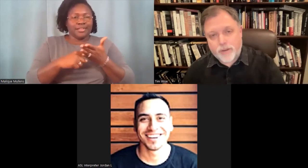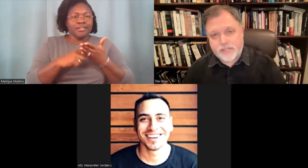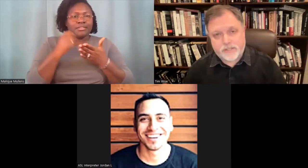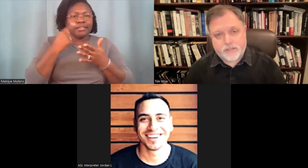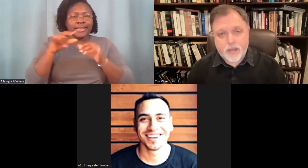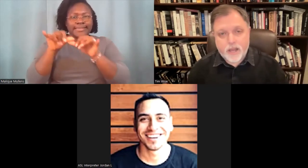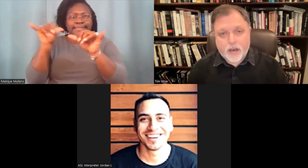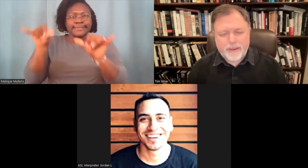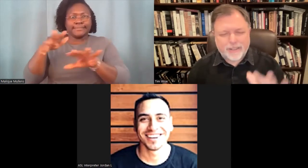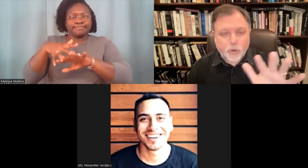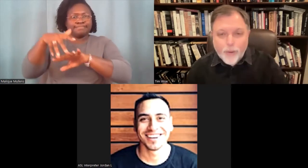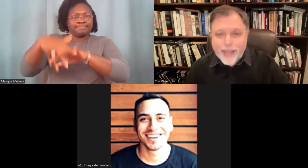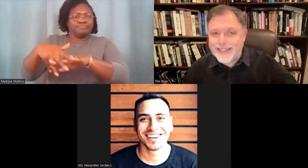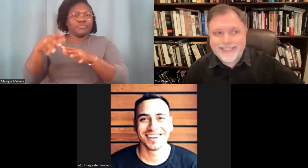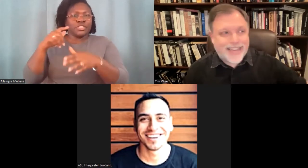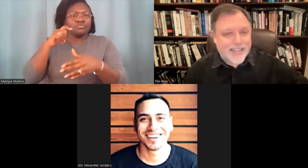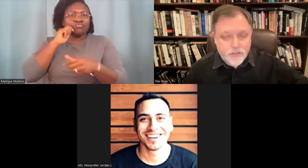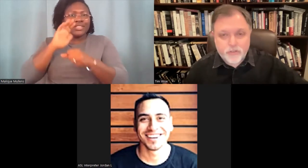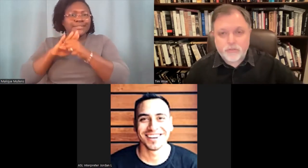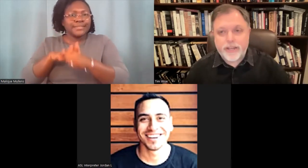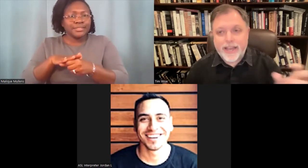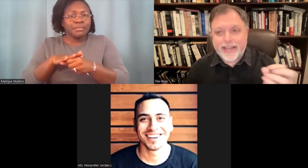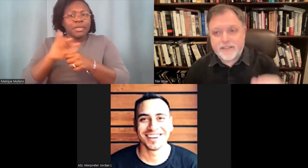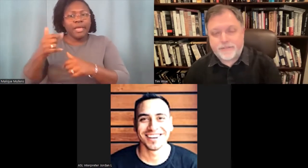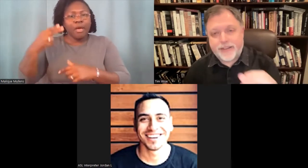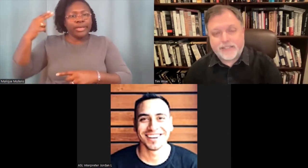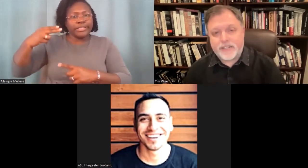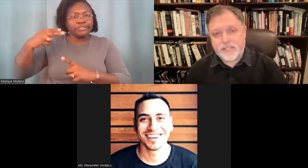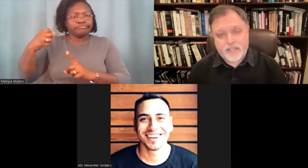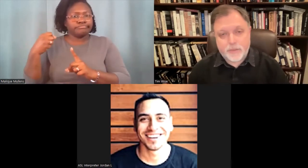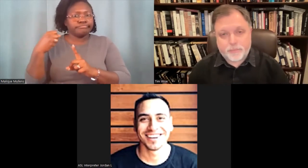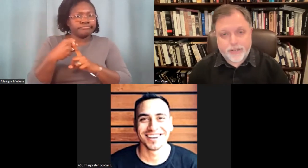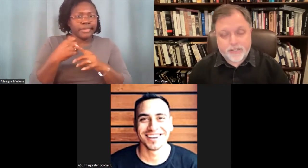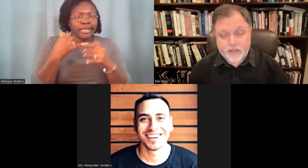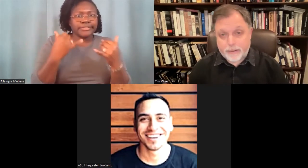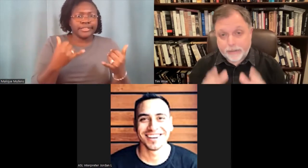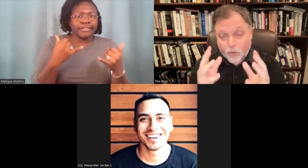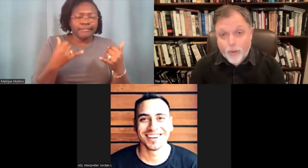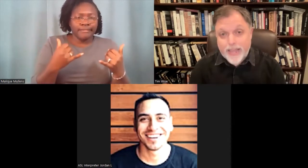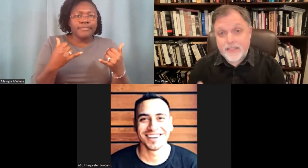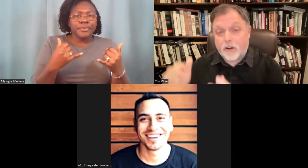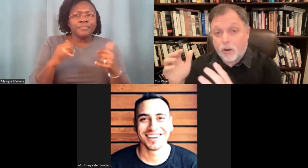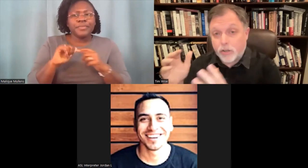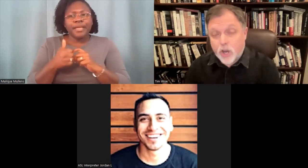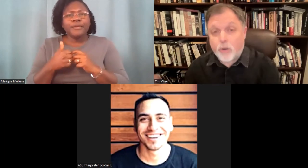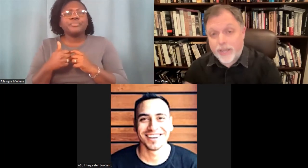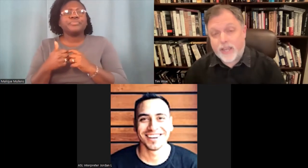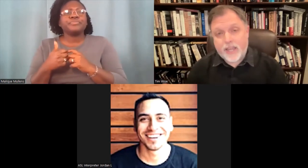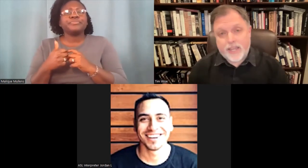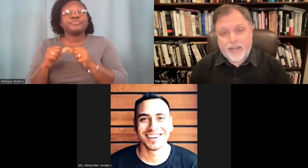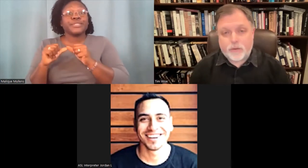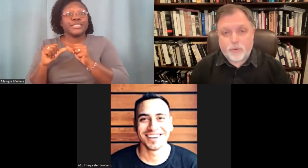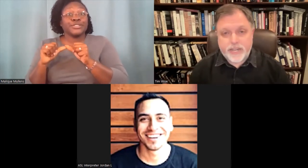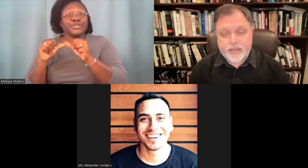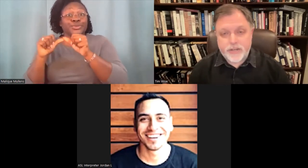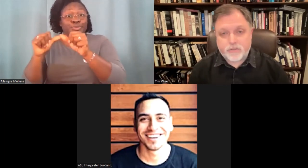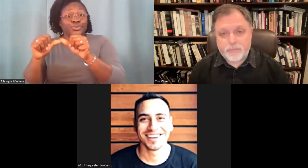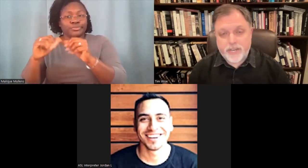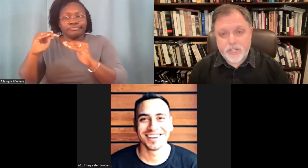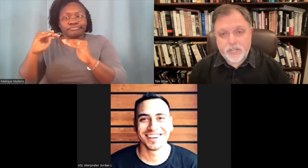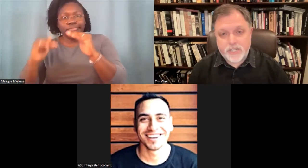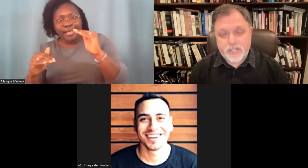systemic racism, about the way that that history has affected us in the present, about the way that ongoing inequity